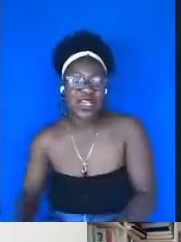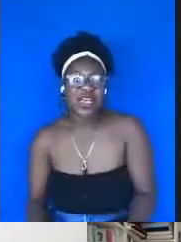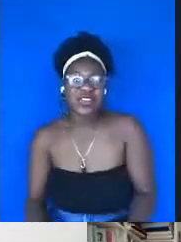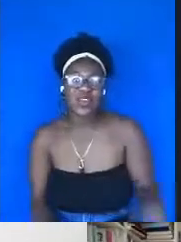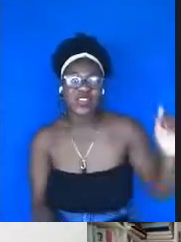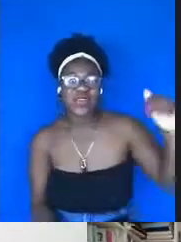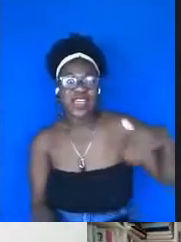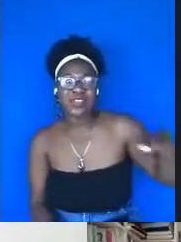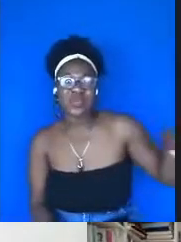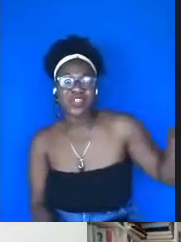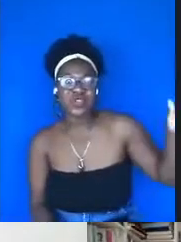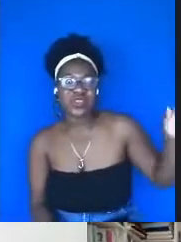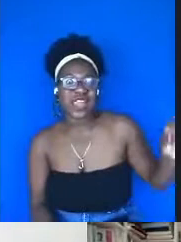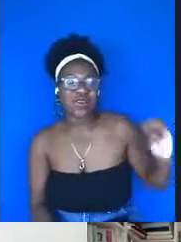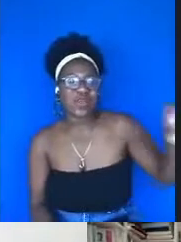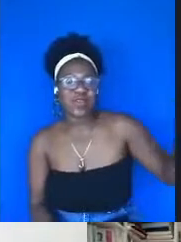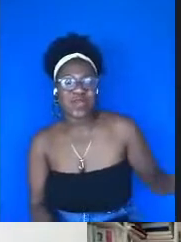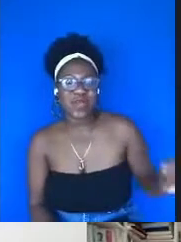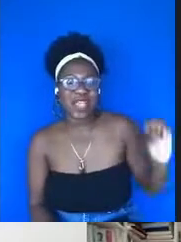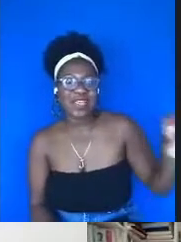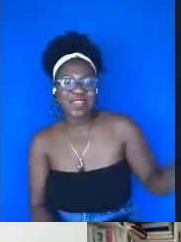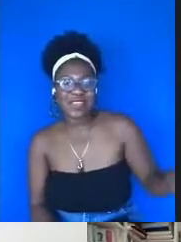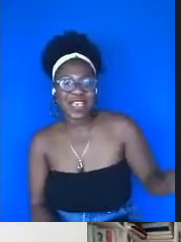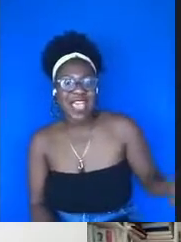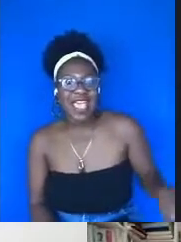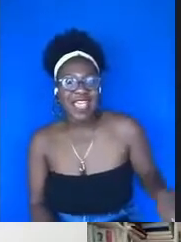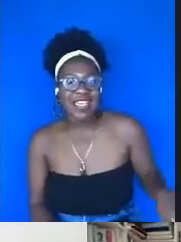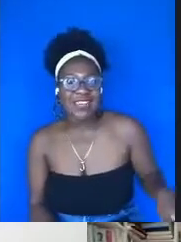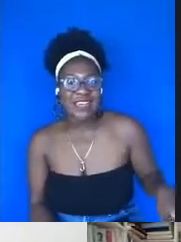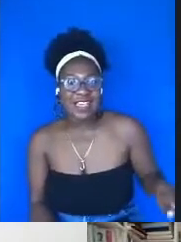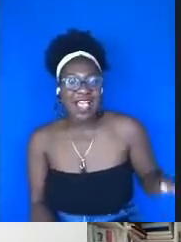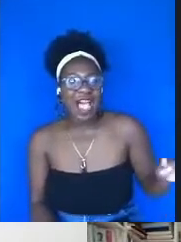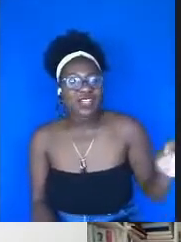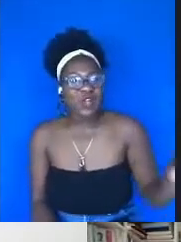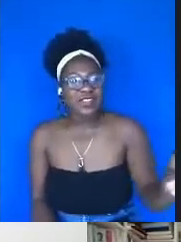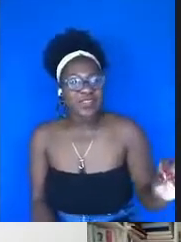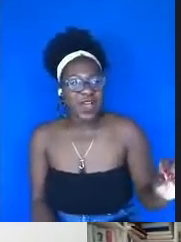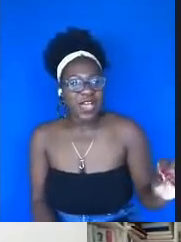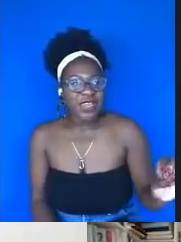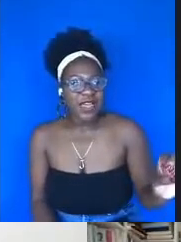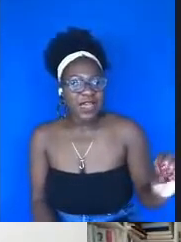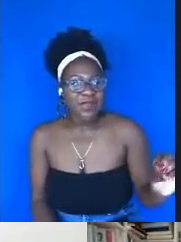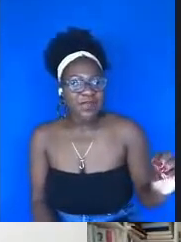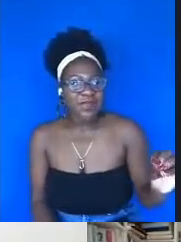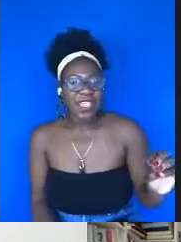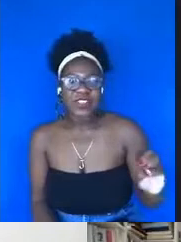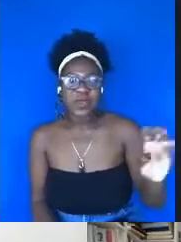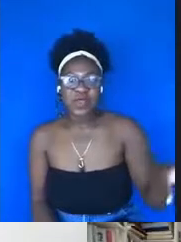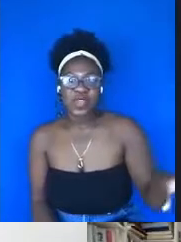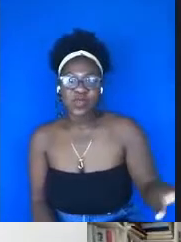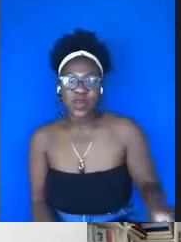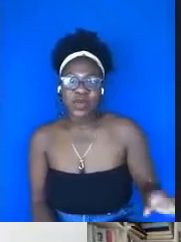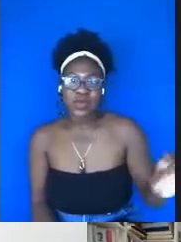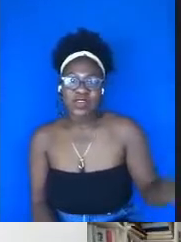to it. So it's just finding which two's, like, rhythm and her cadence. And I try to find, I